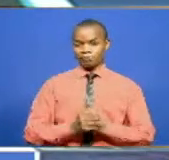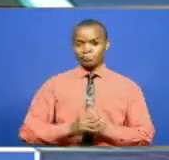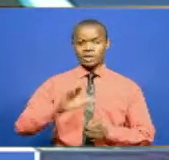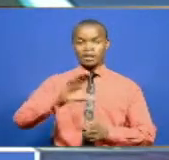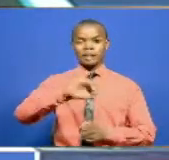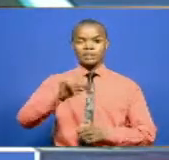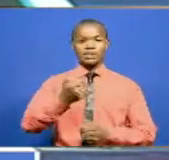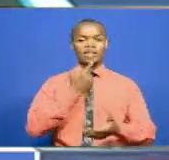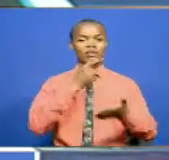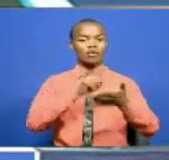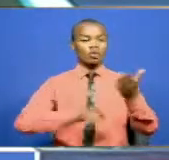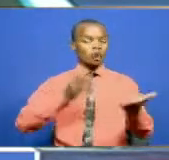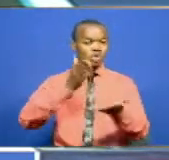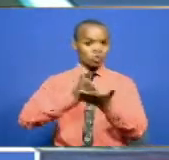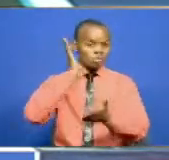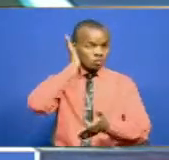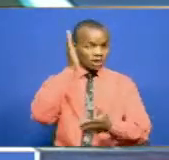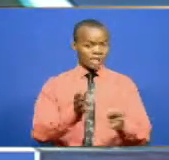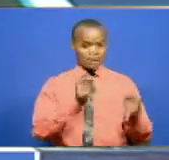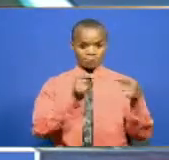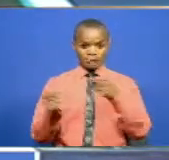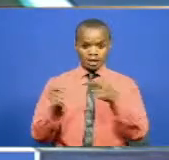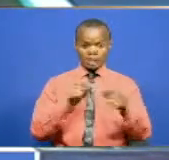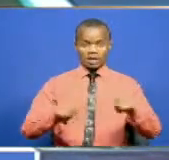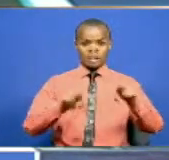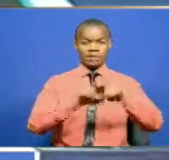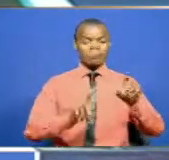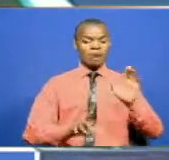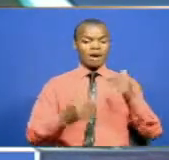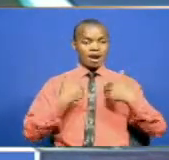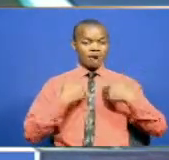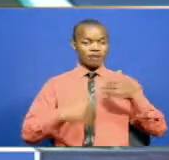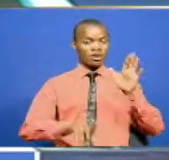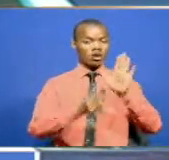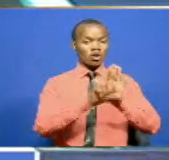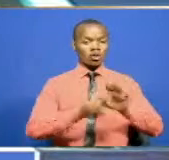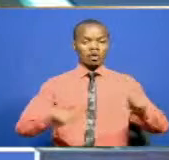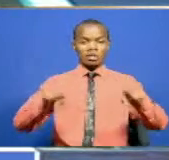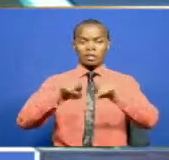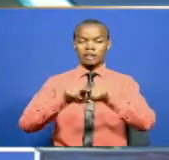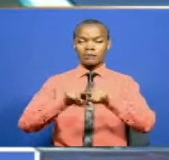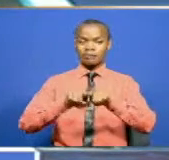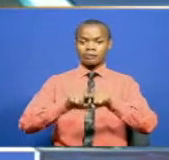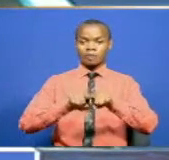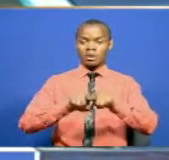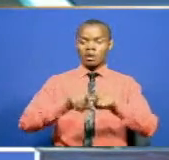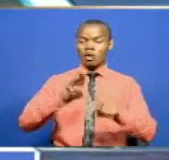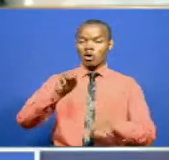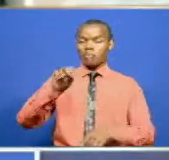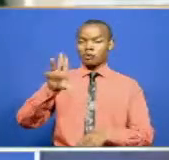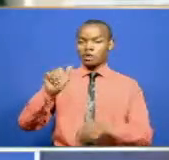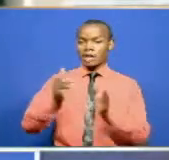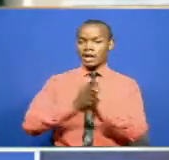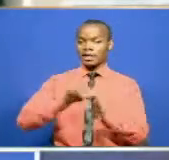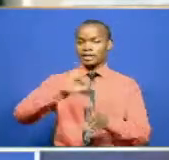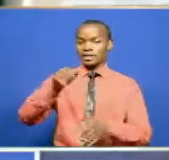is a direct conflict and duplication of roles between the Ombudsman and Judicial Service Commission.